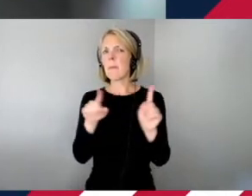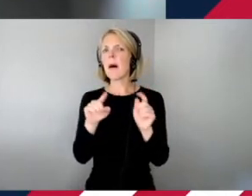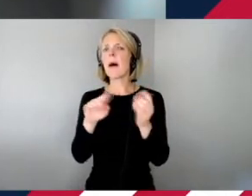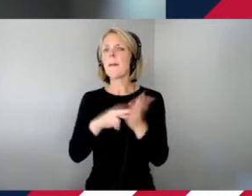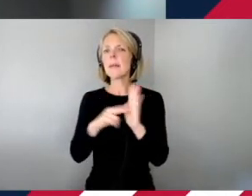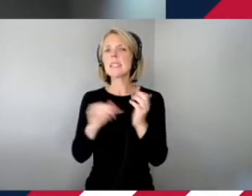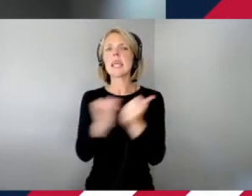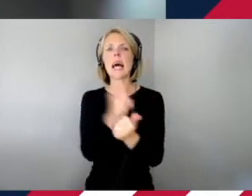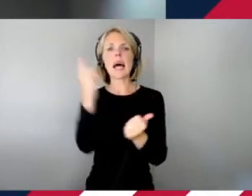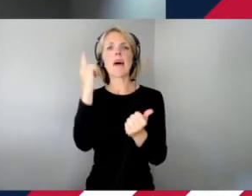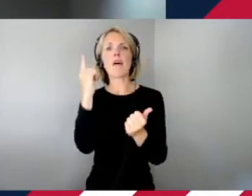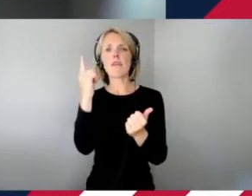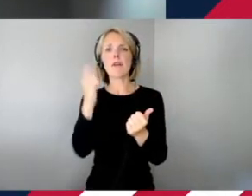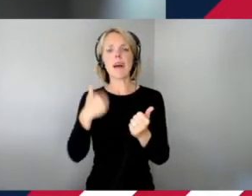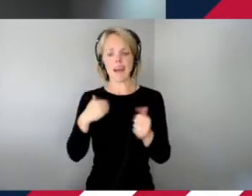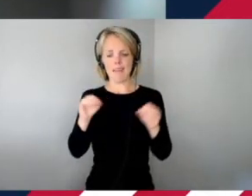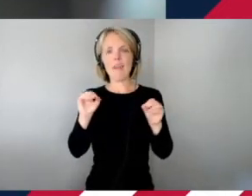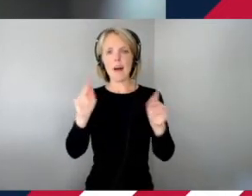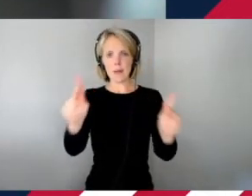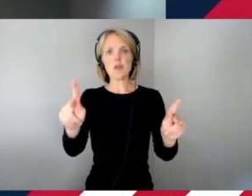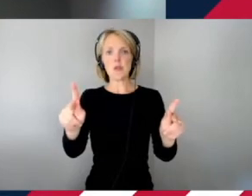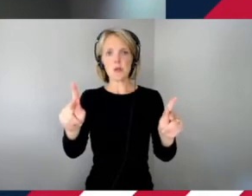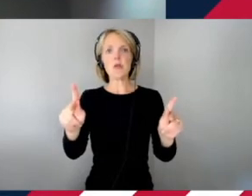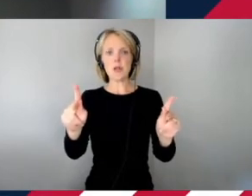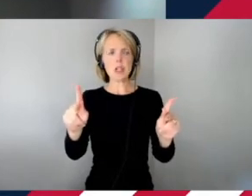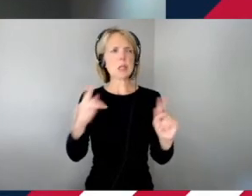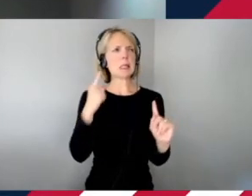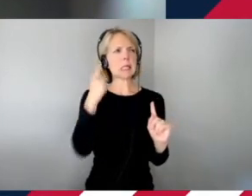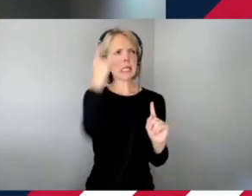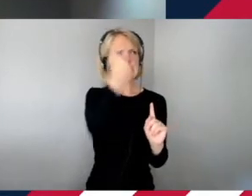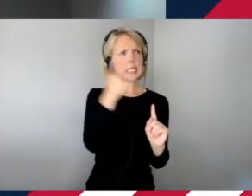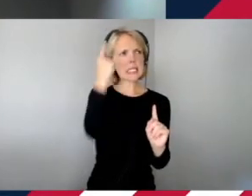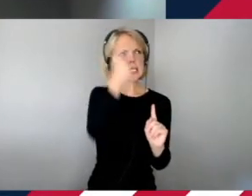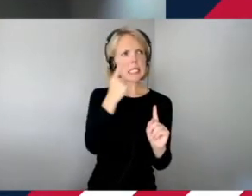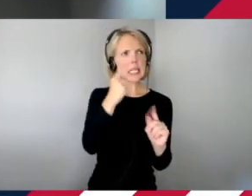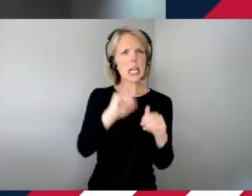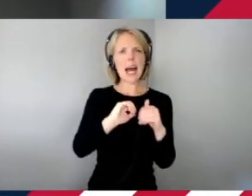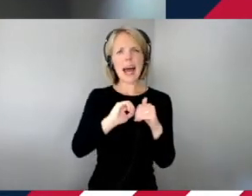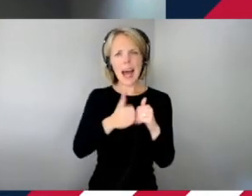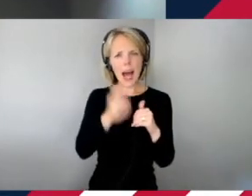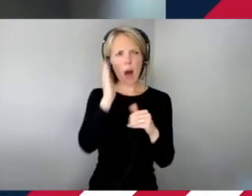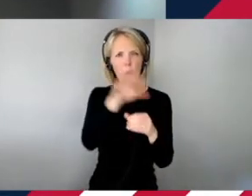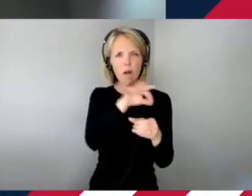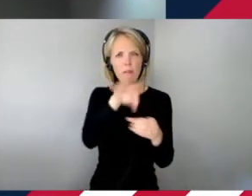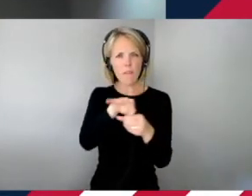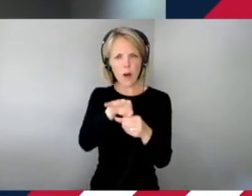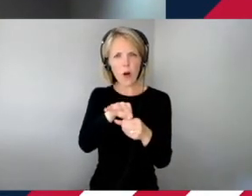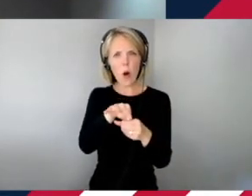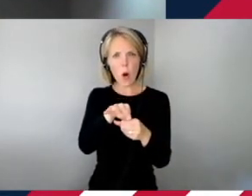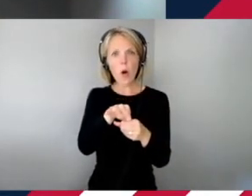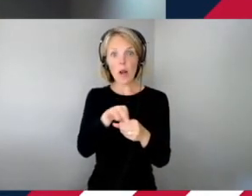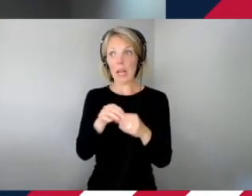an opportunity to consider how they are going to vote and get their